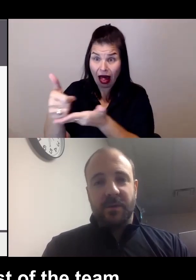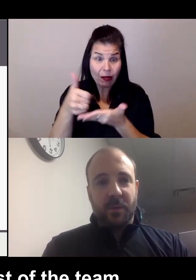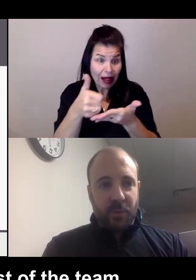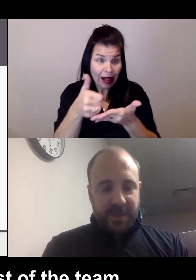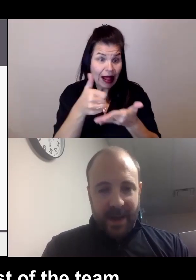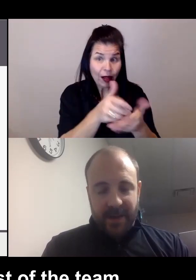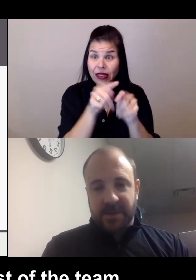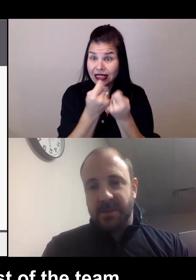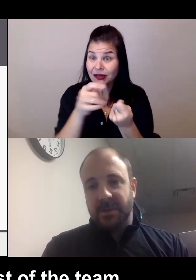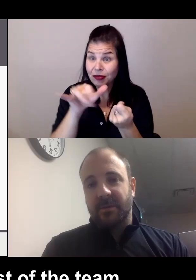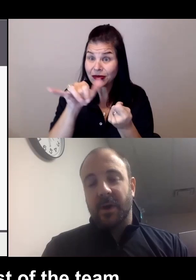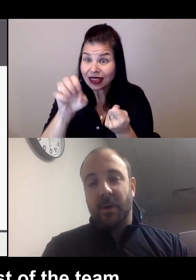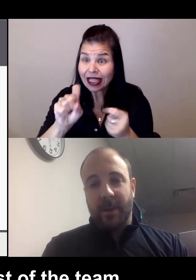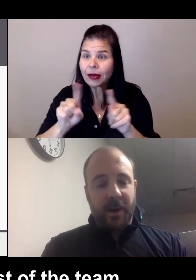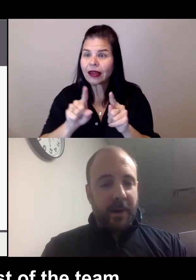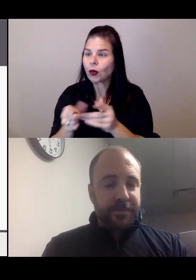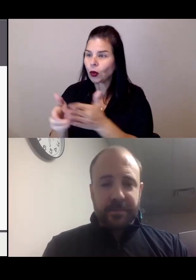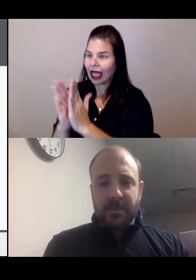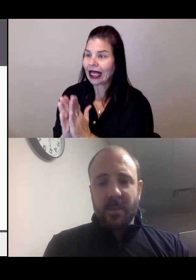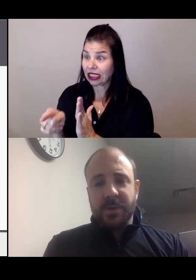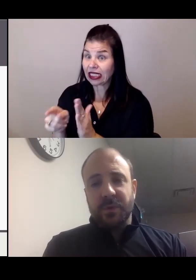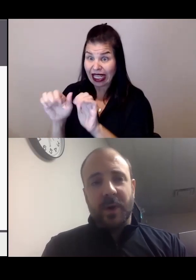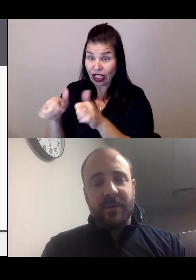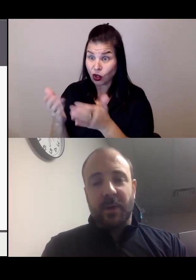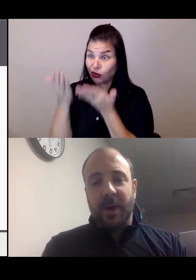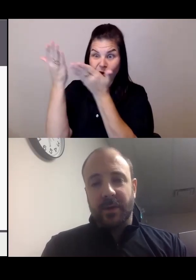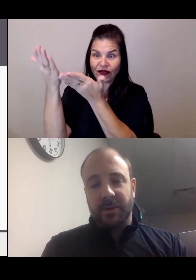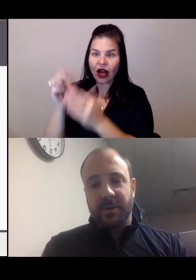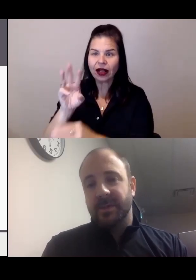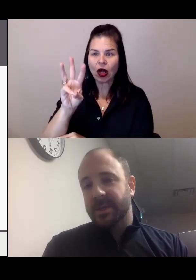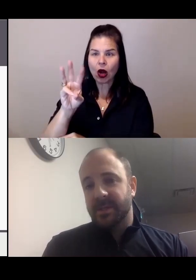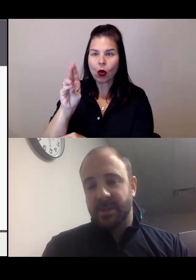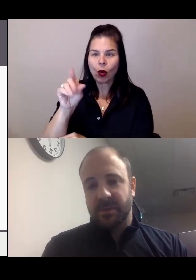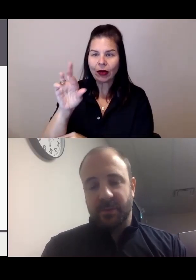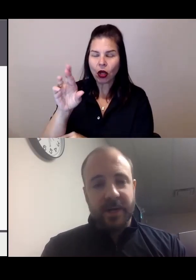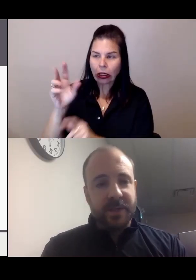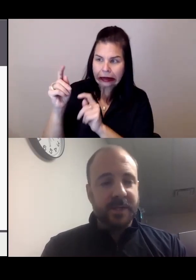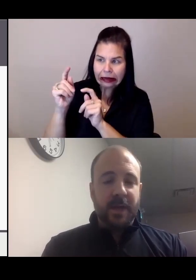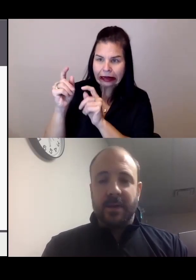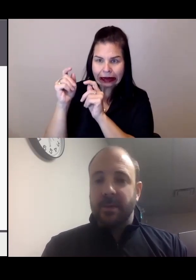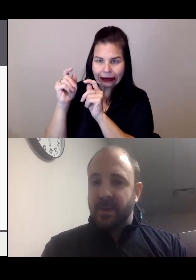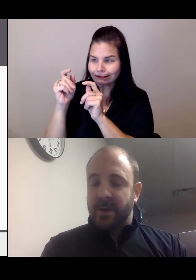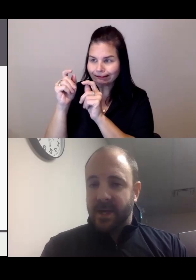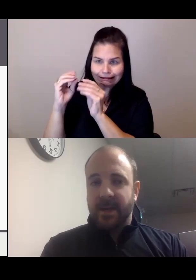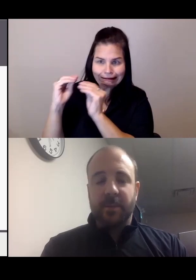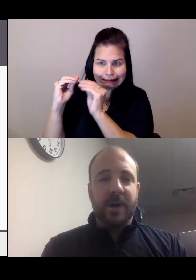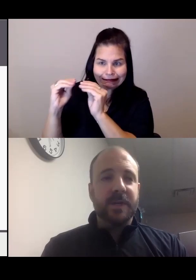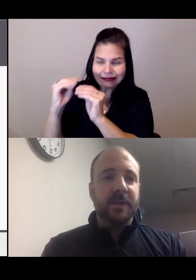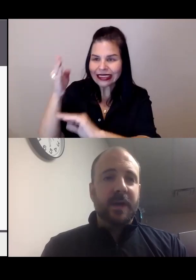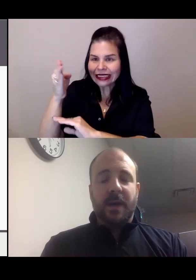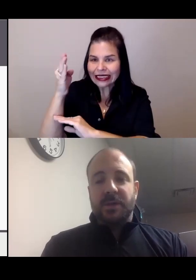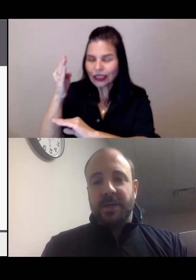even was asked to deliver a webinar to one of our other Literacy Link South Central projects, the Community Tech